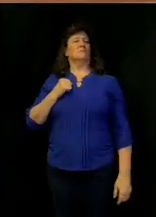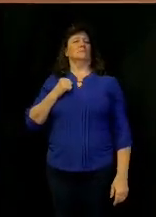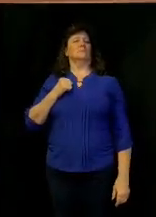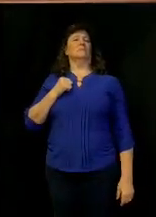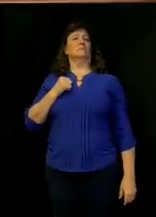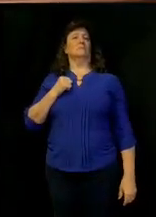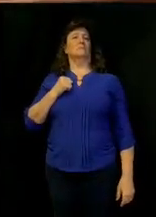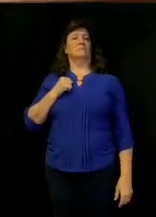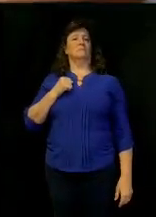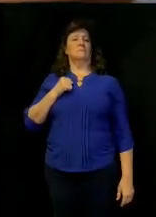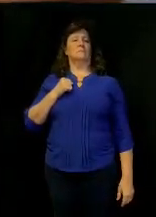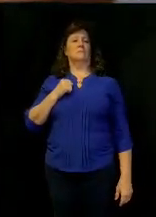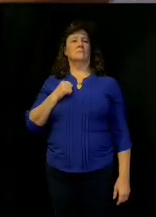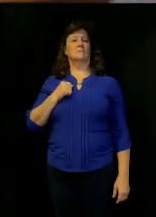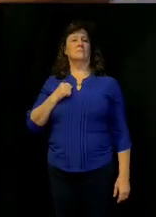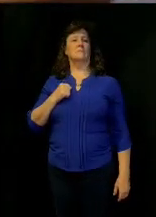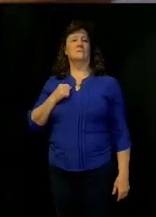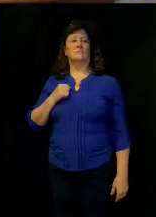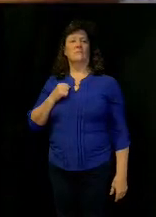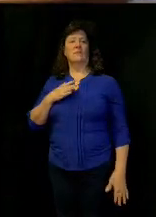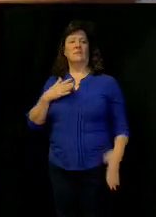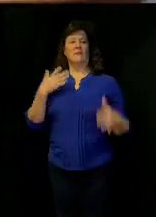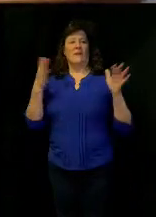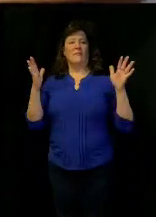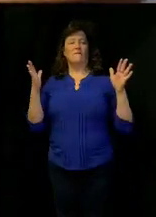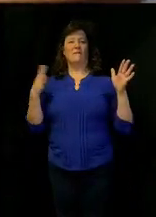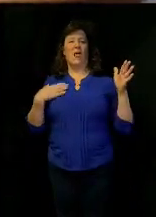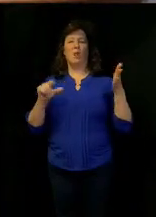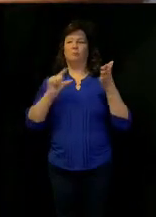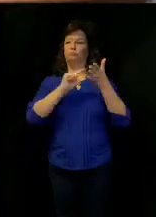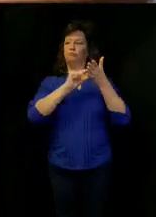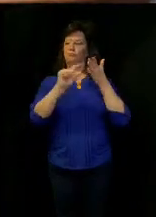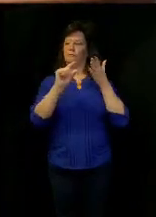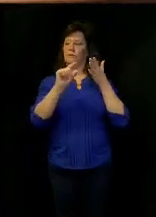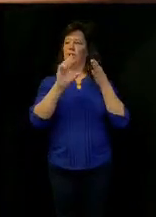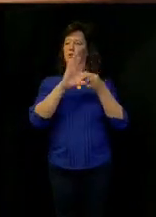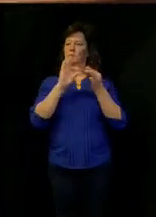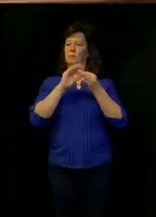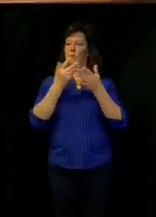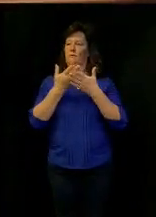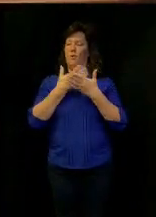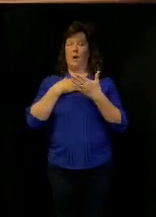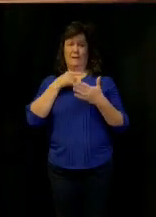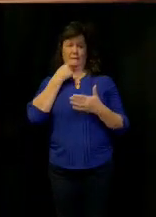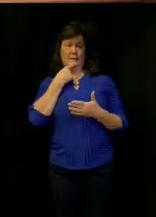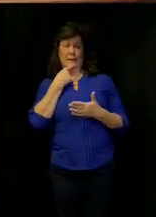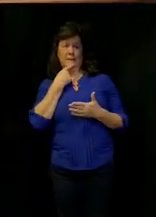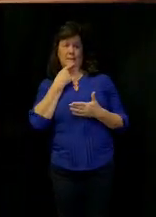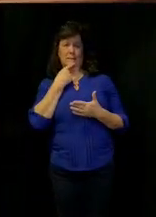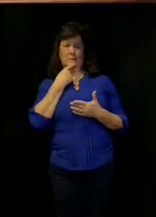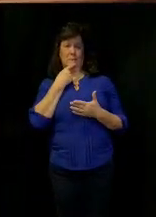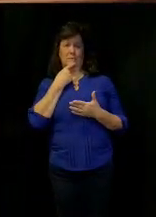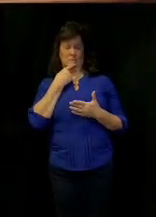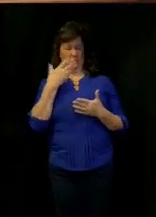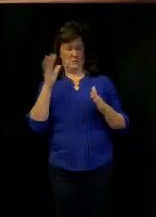They finished it. One preacher said, they finished the scripture before I'm ever done with it. Yeah, that's what's good.